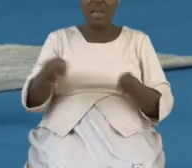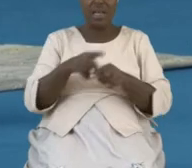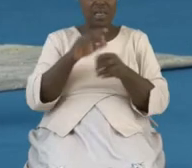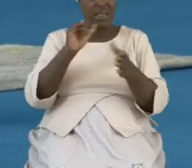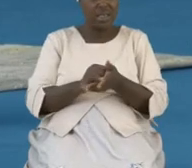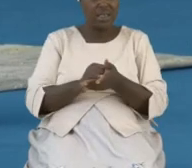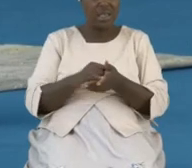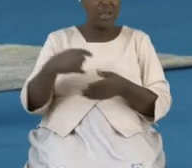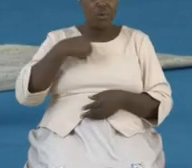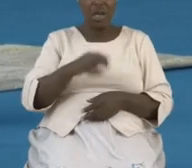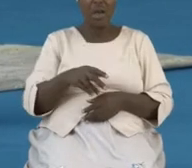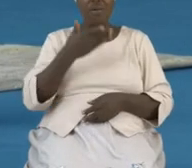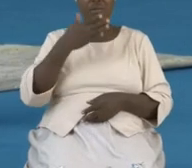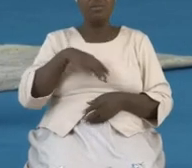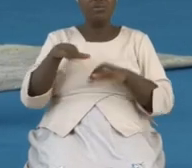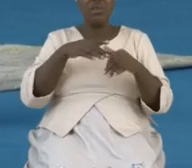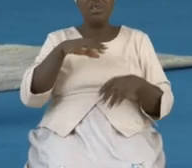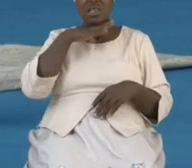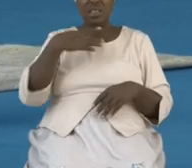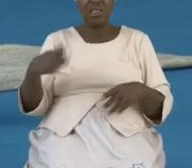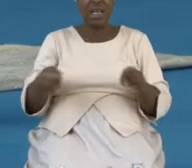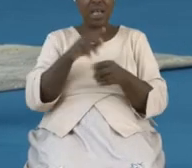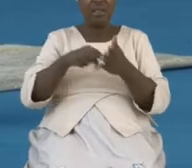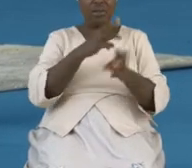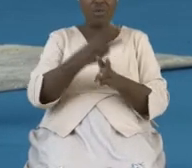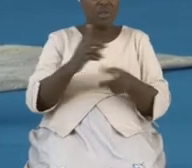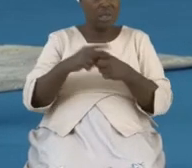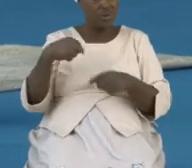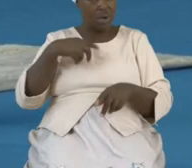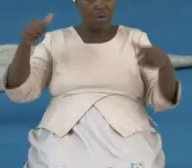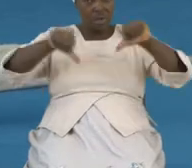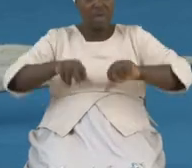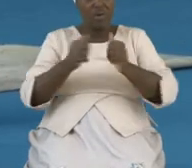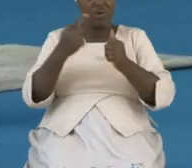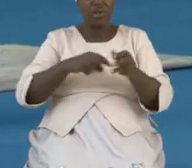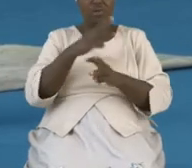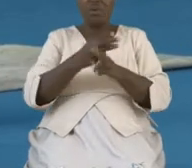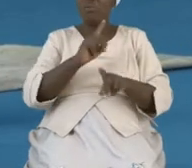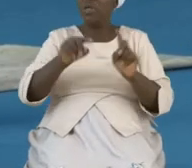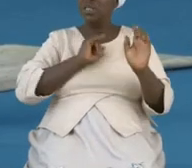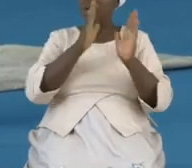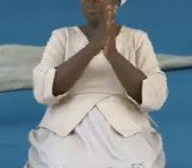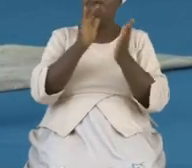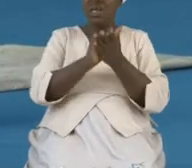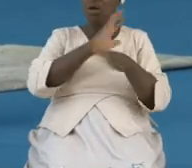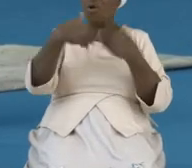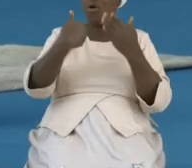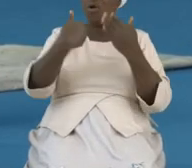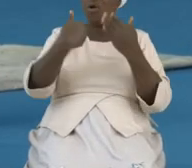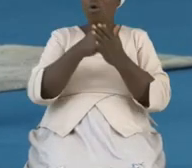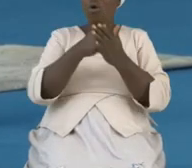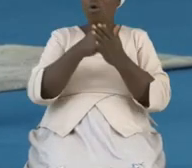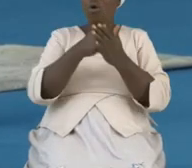world, we're condemned with the world. But I pray all the corruption of the world,